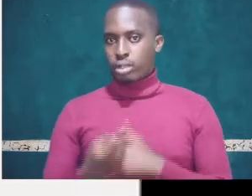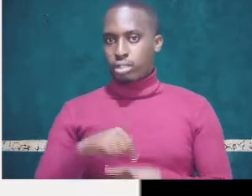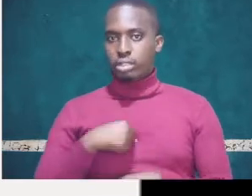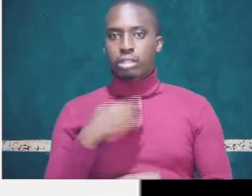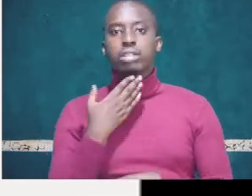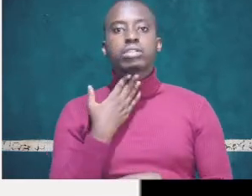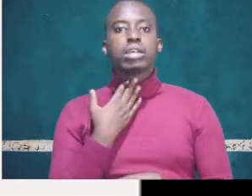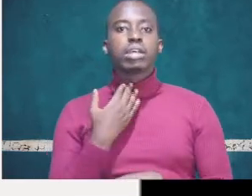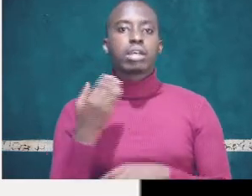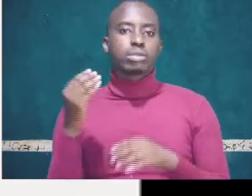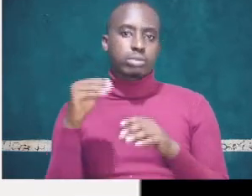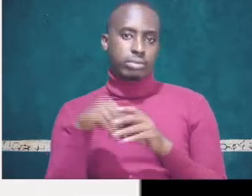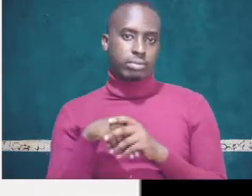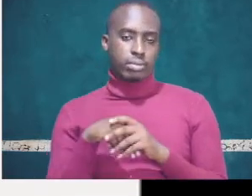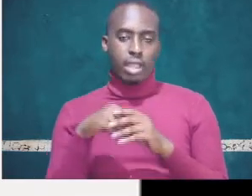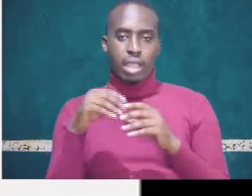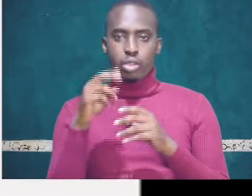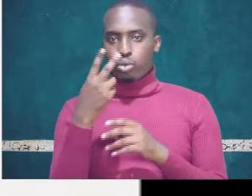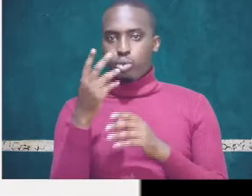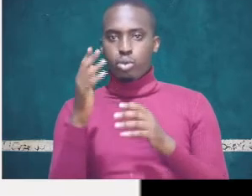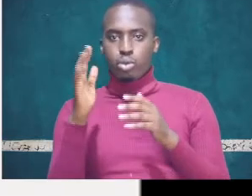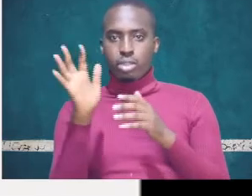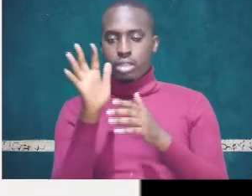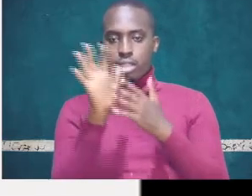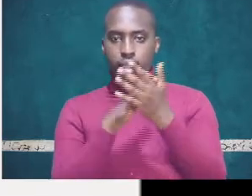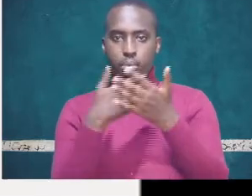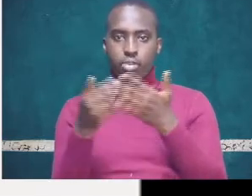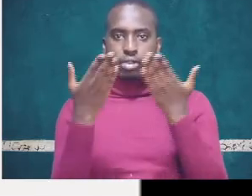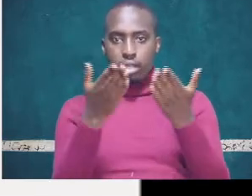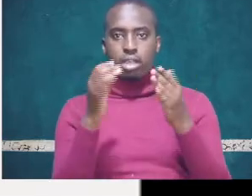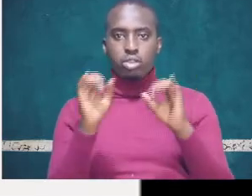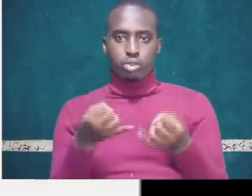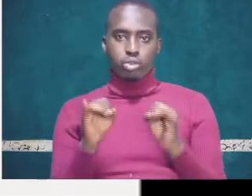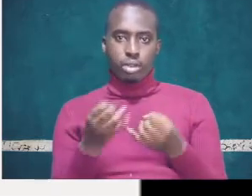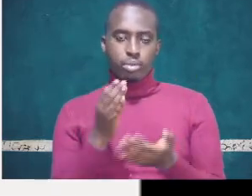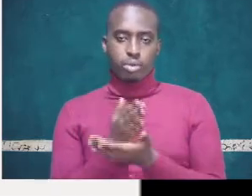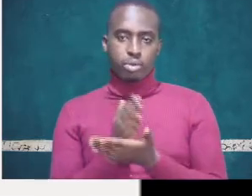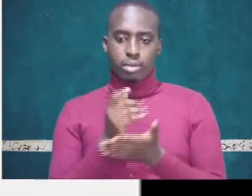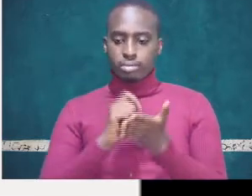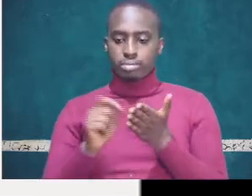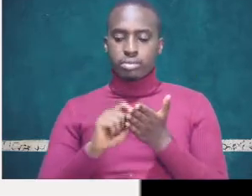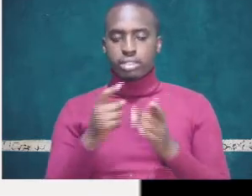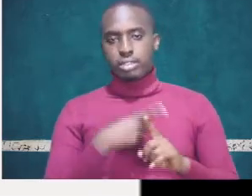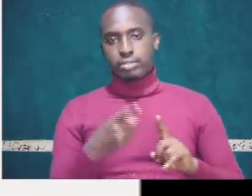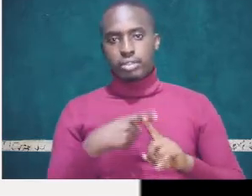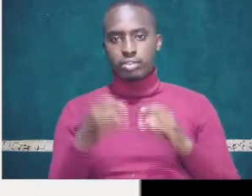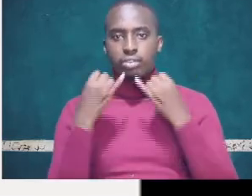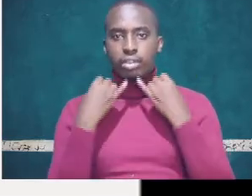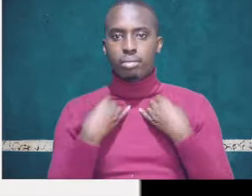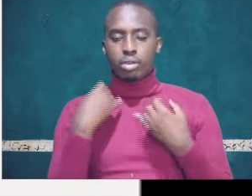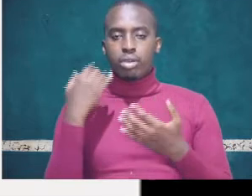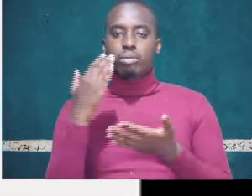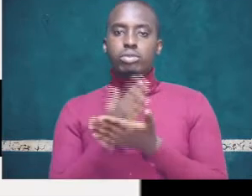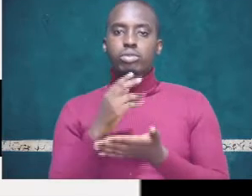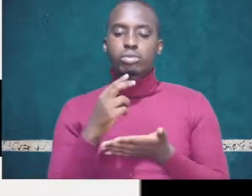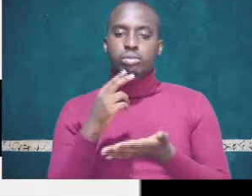to put two tables here, or schedules, and then you try to note some difference and you tell me what they